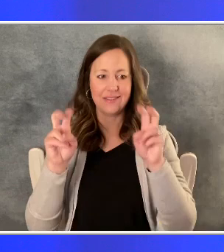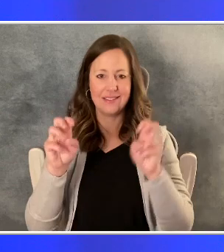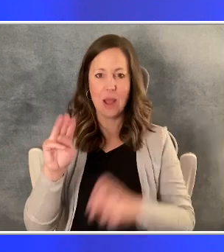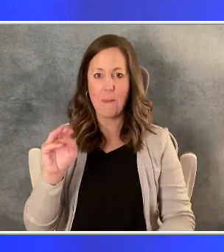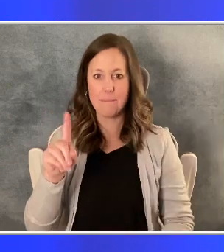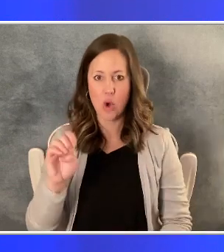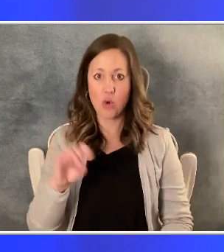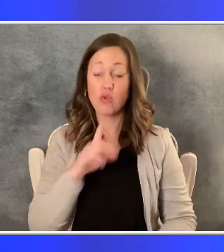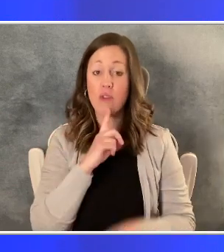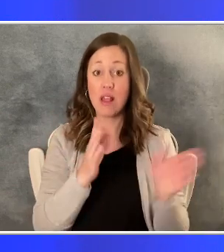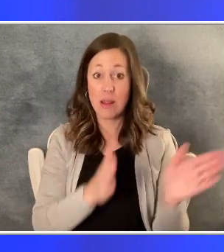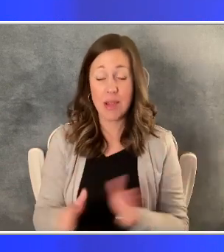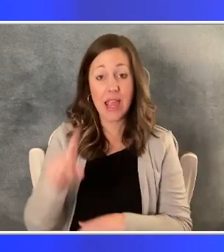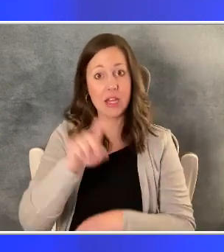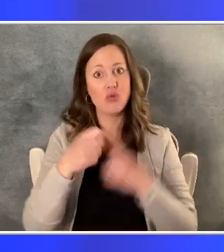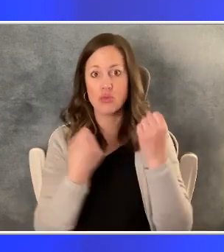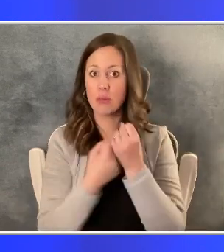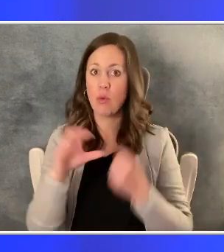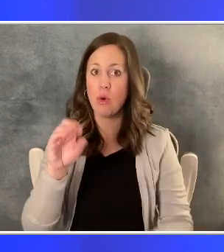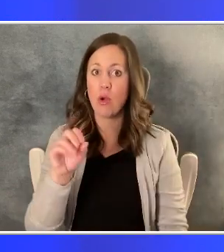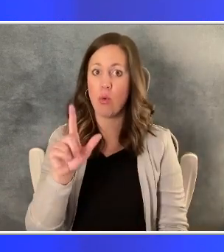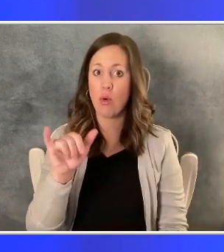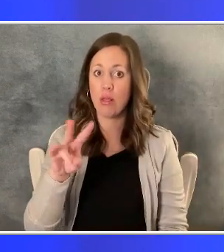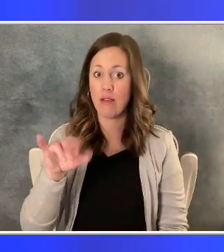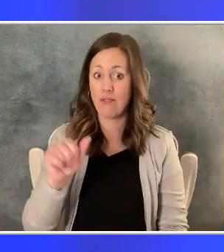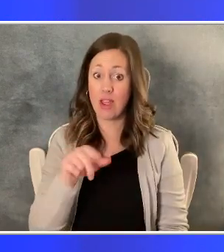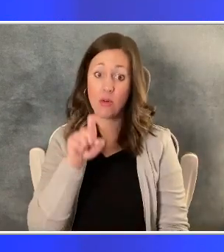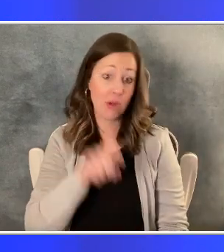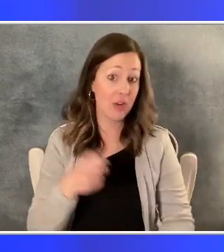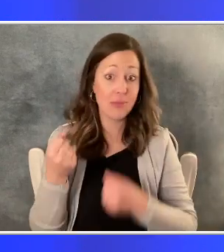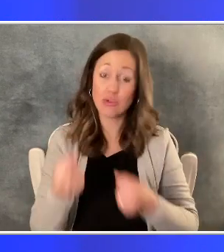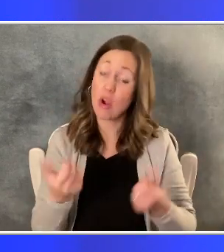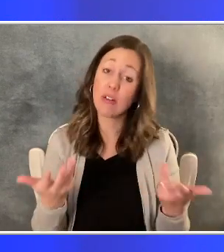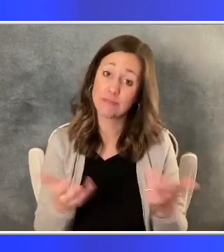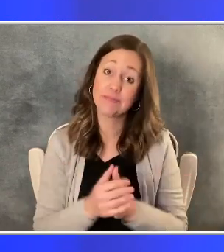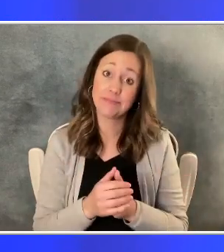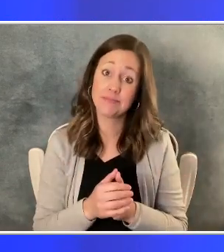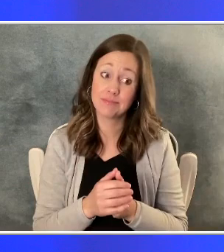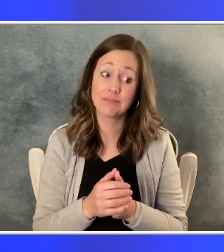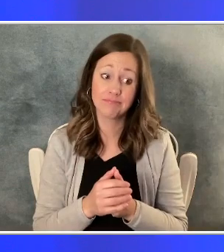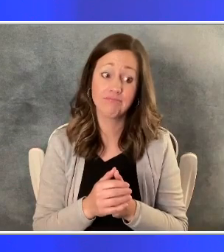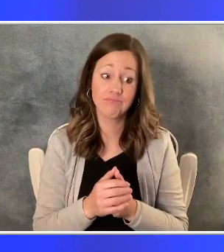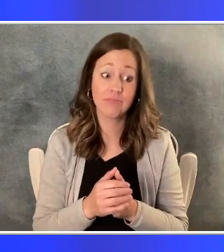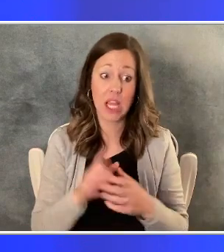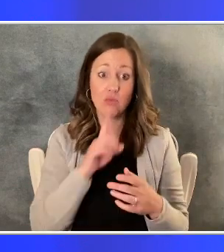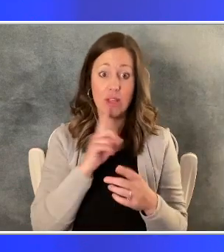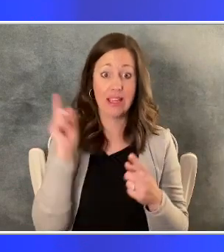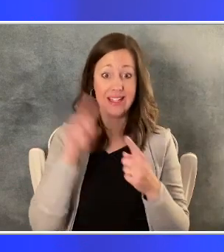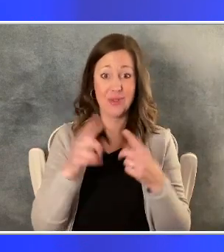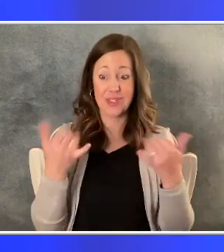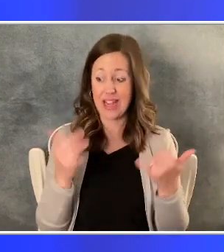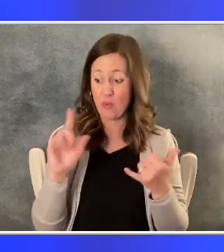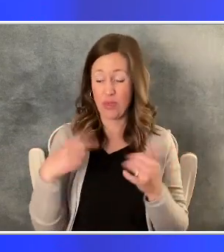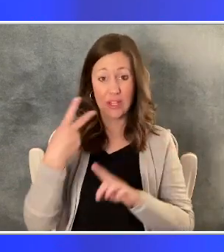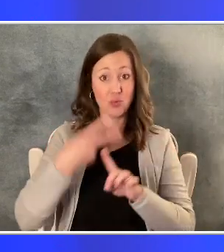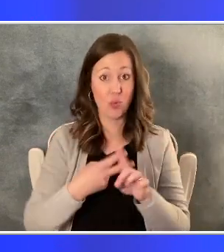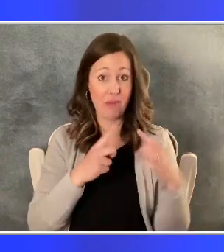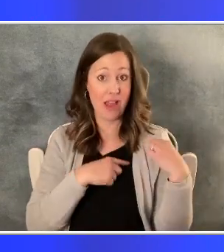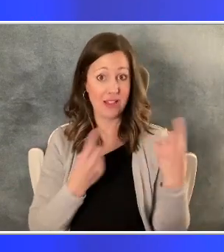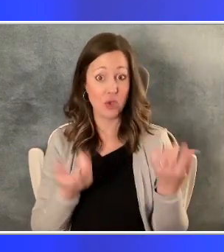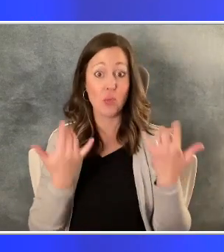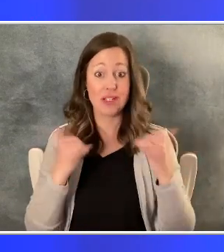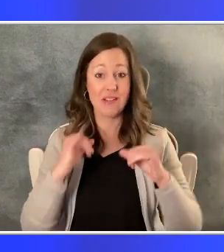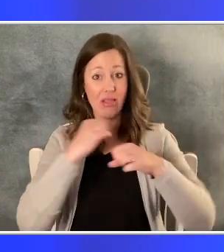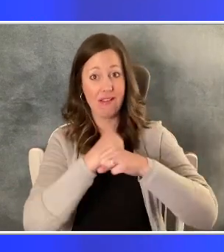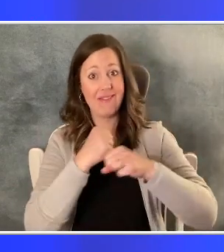for Olivia, and we had to be strong, and that's what we did. And to this day, we're only 2 months into it, so we're still in fight mode. It's still very